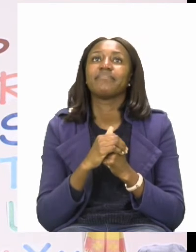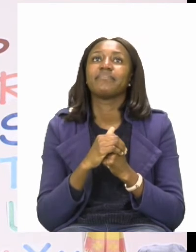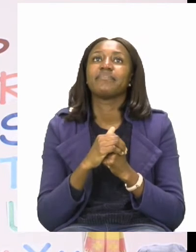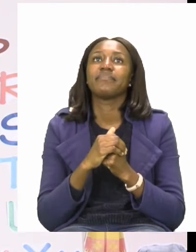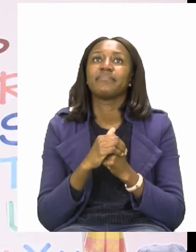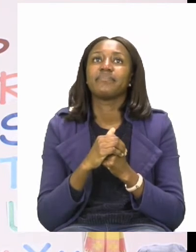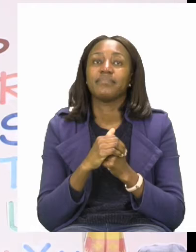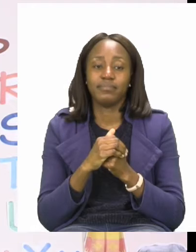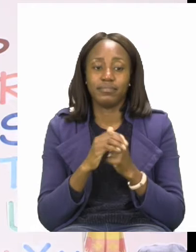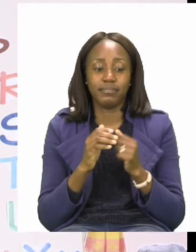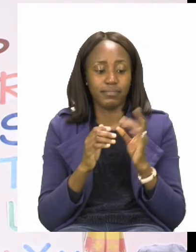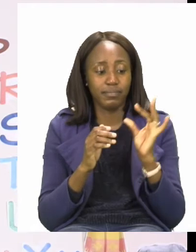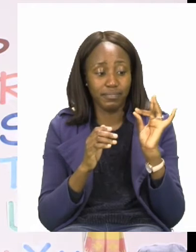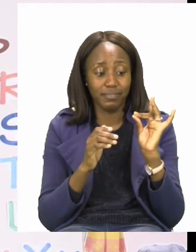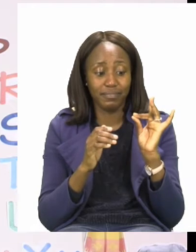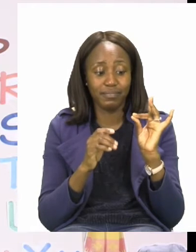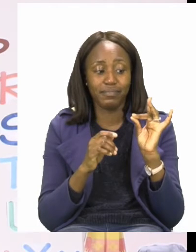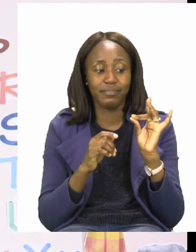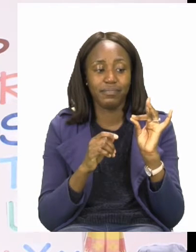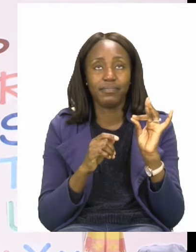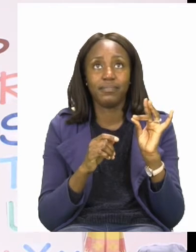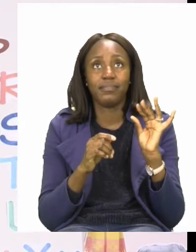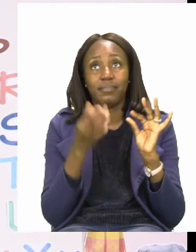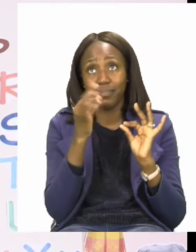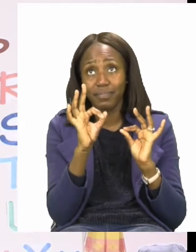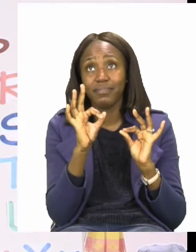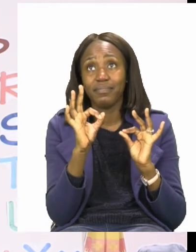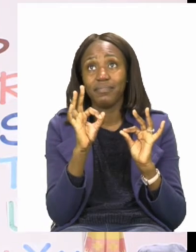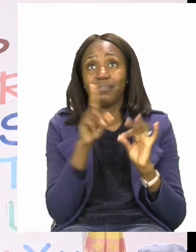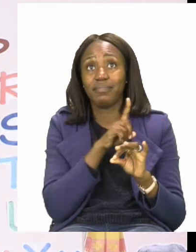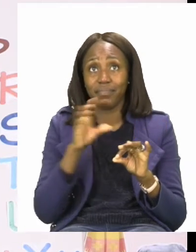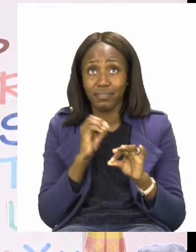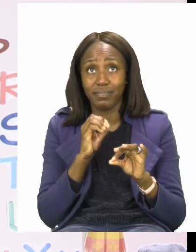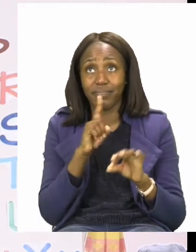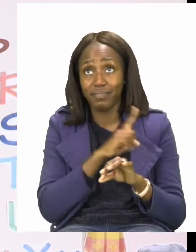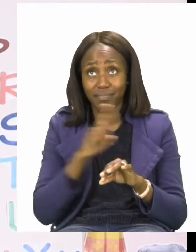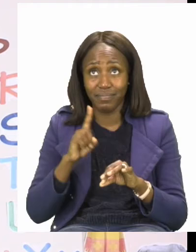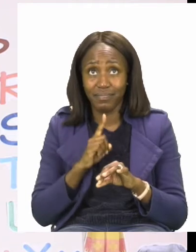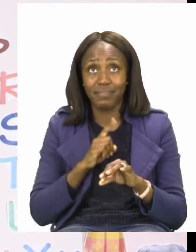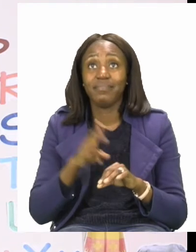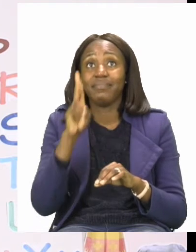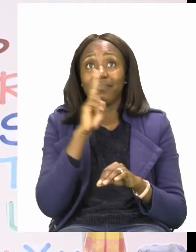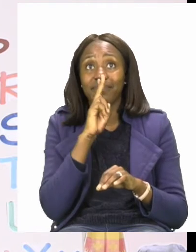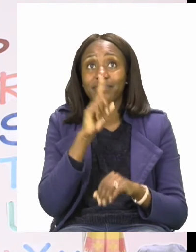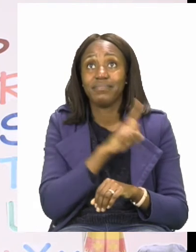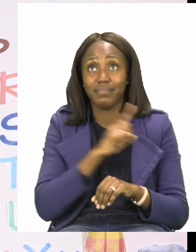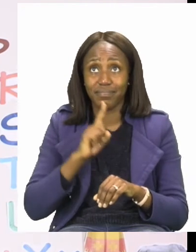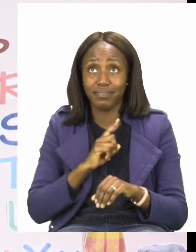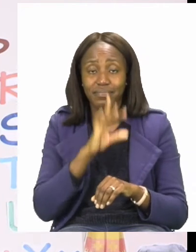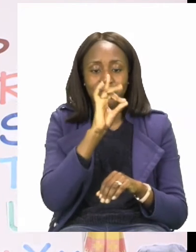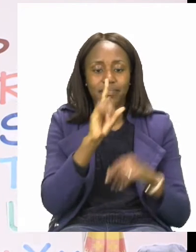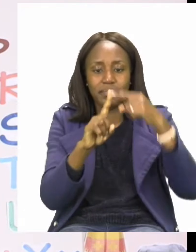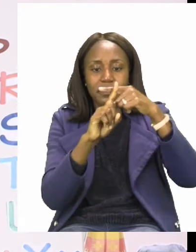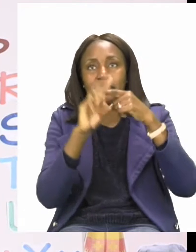answer. 8 is already there. 9, 10, 11. So 8 plus